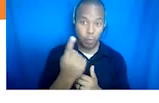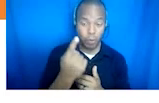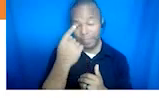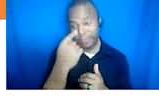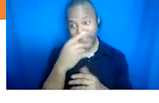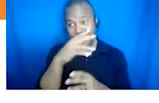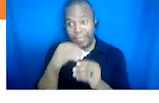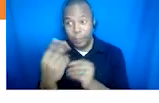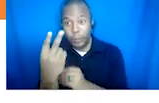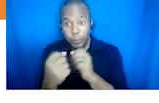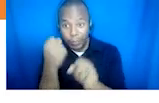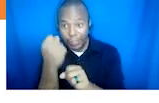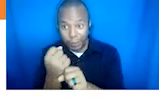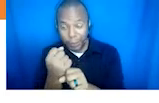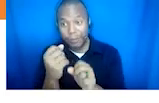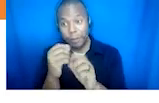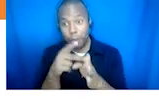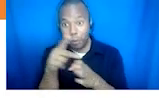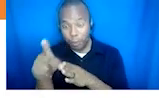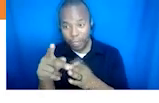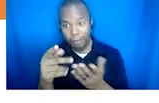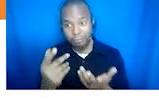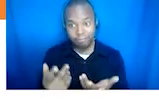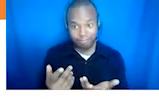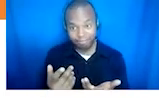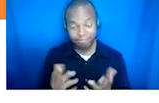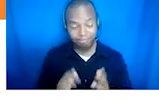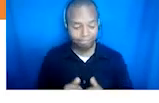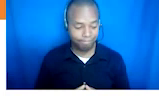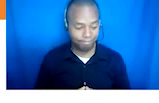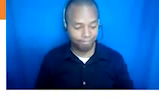of the program, you know, just to hold on to that class.